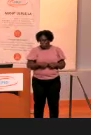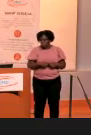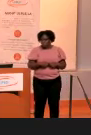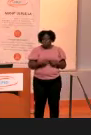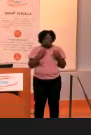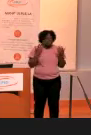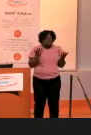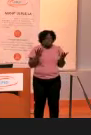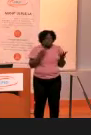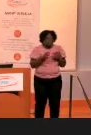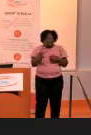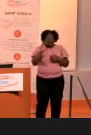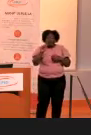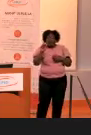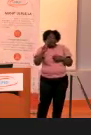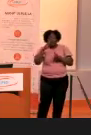So what are CAR T cells?